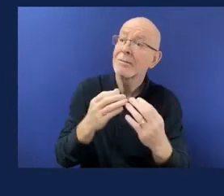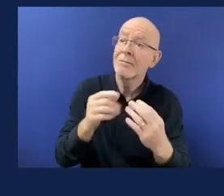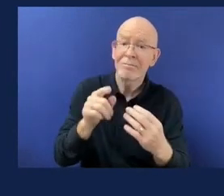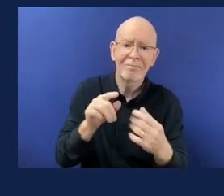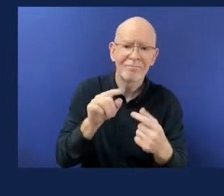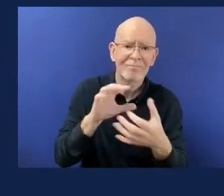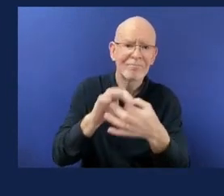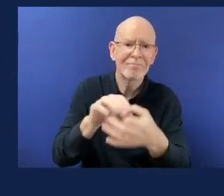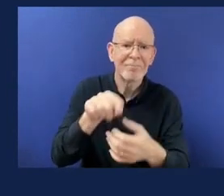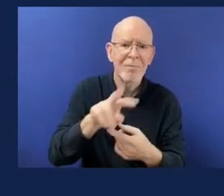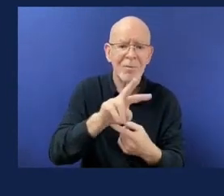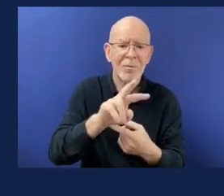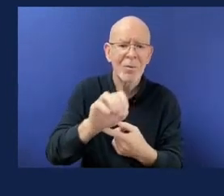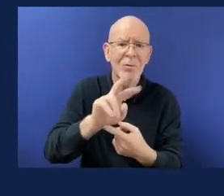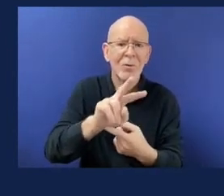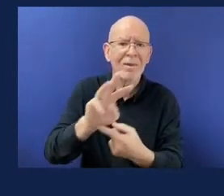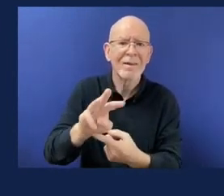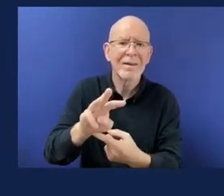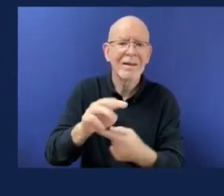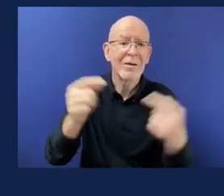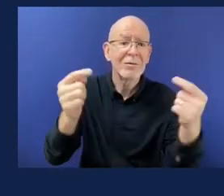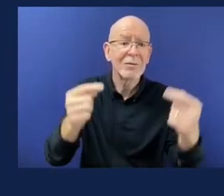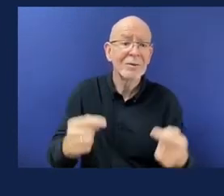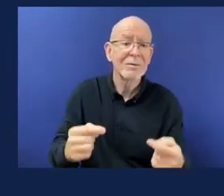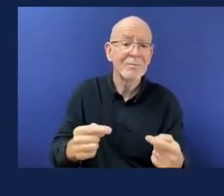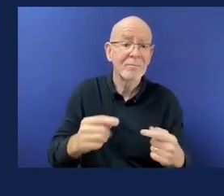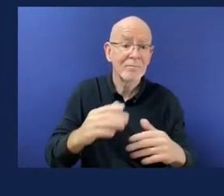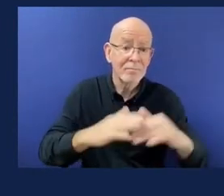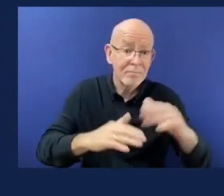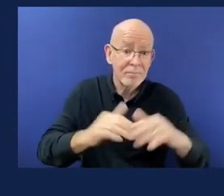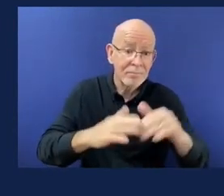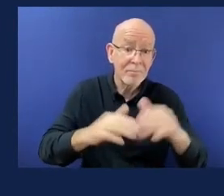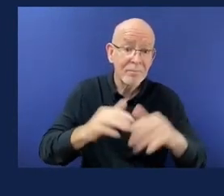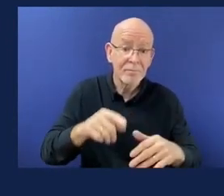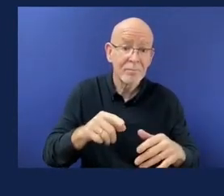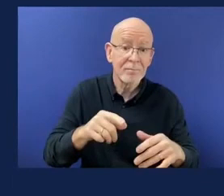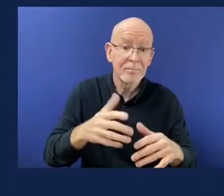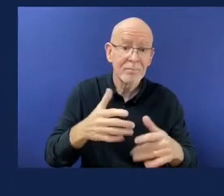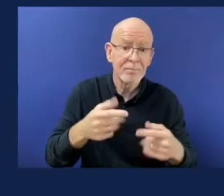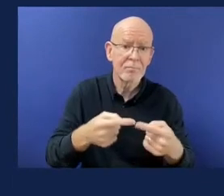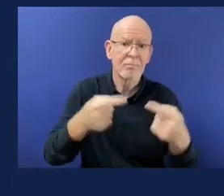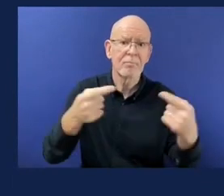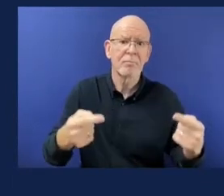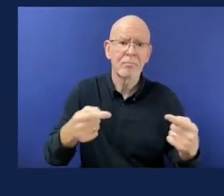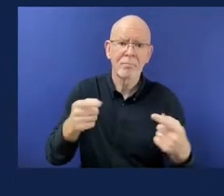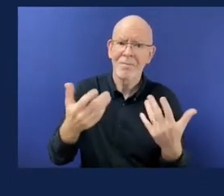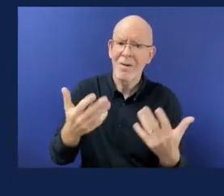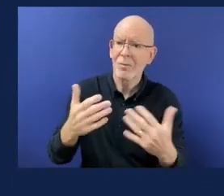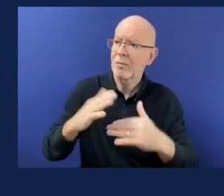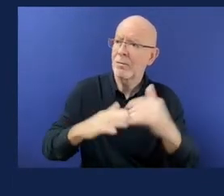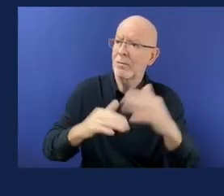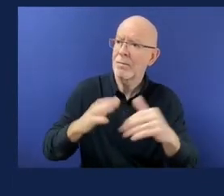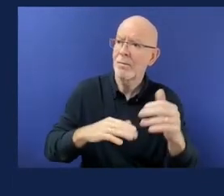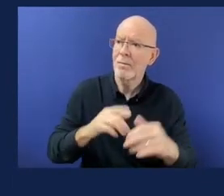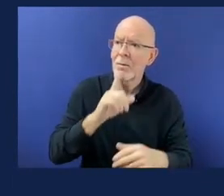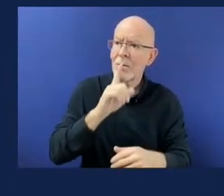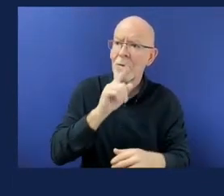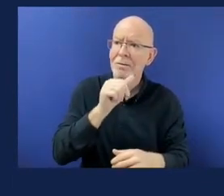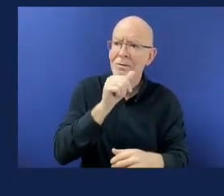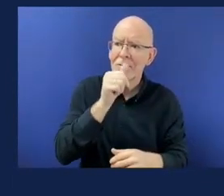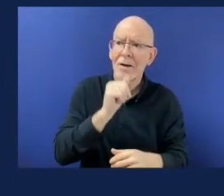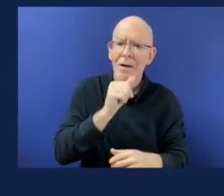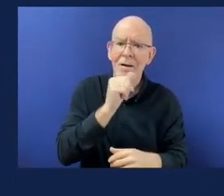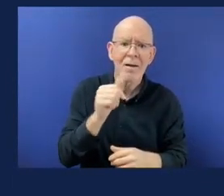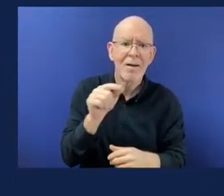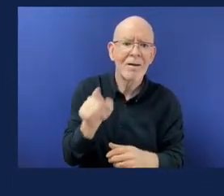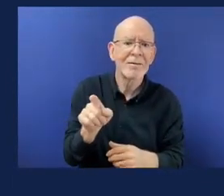not up to standard for disabled access, will require retrofitting to be able to make them more